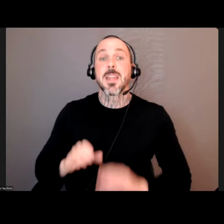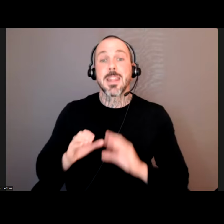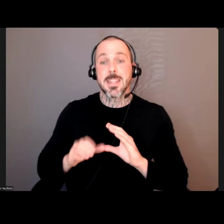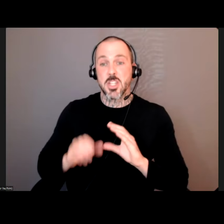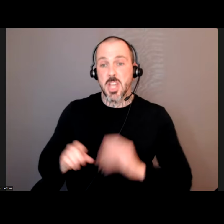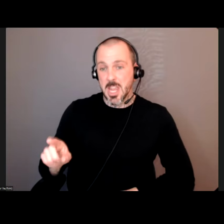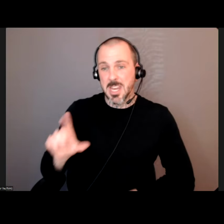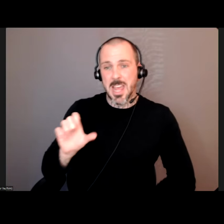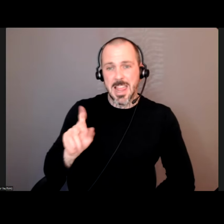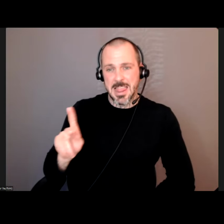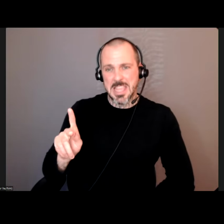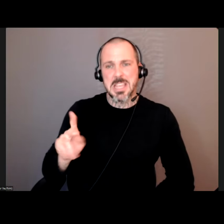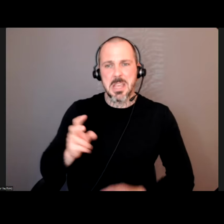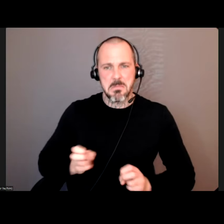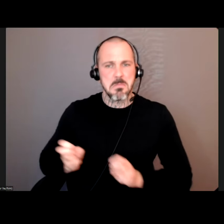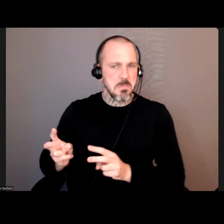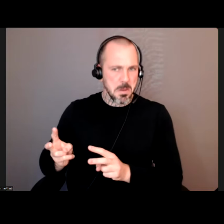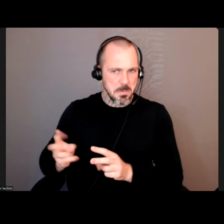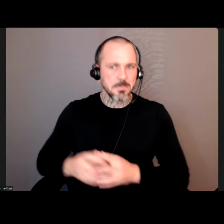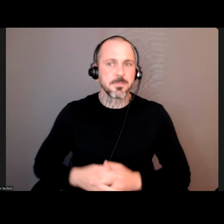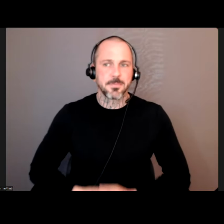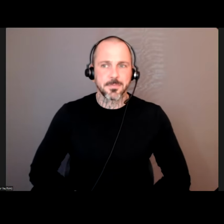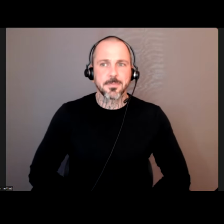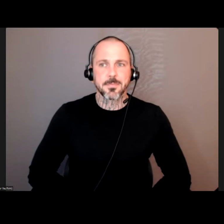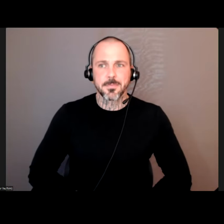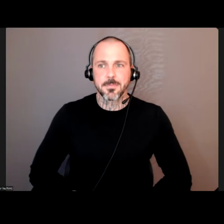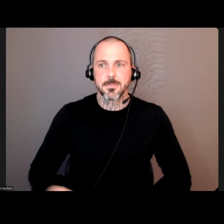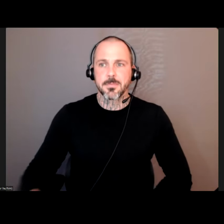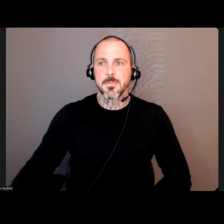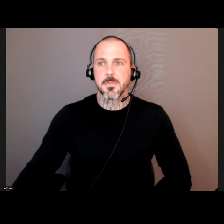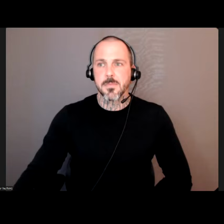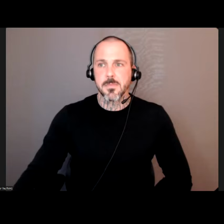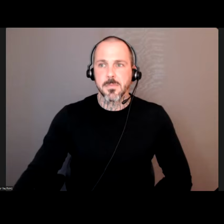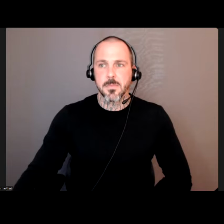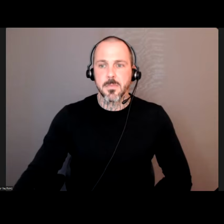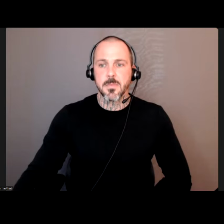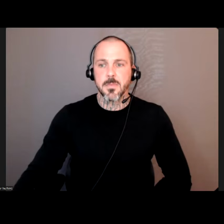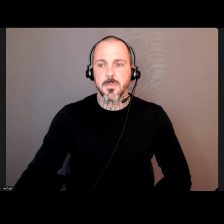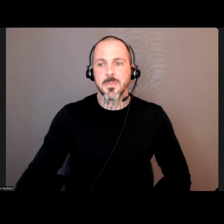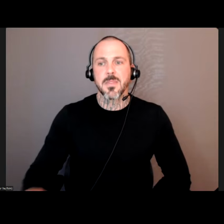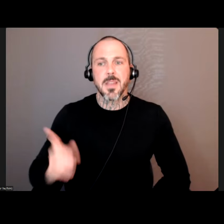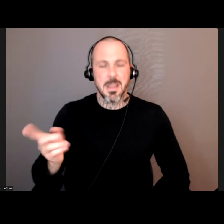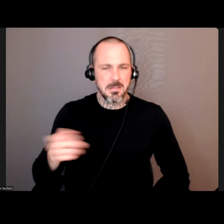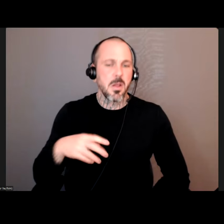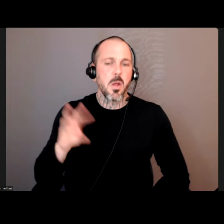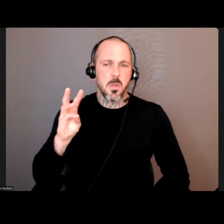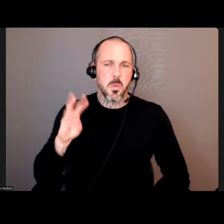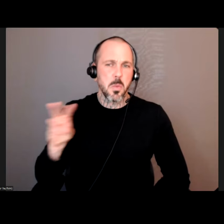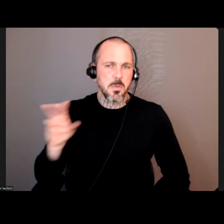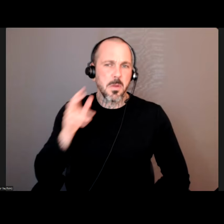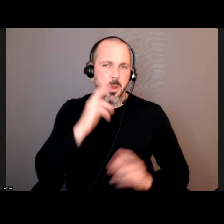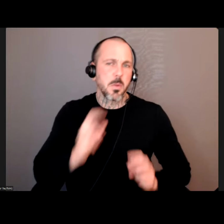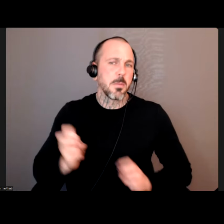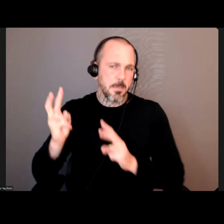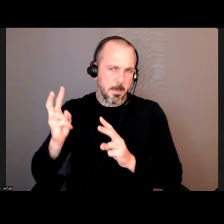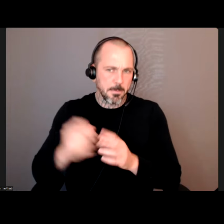session today, just for people to go after. I'll put those on the website as well. We do have a few